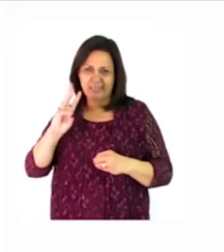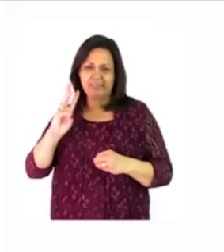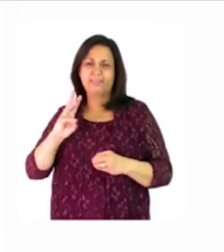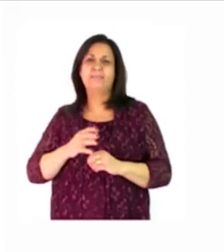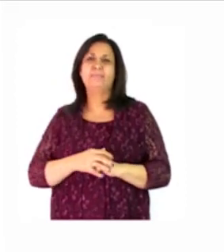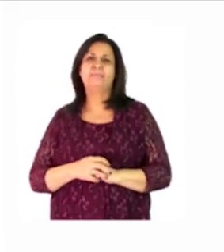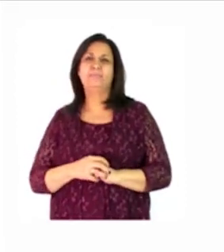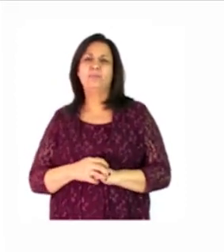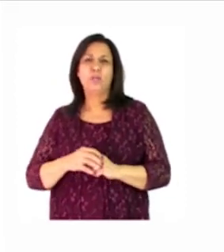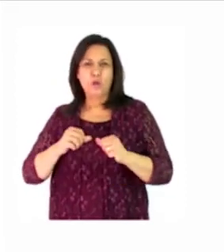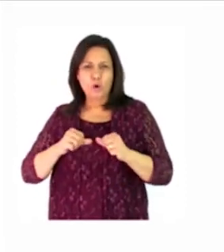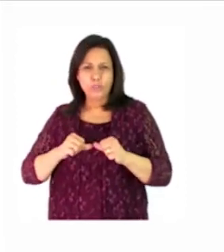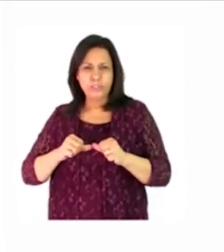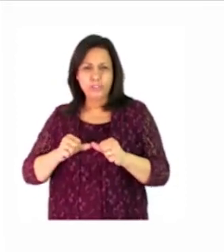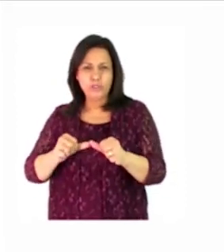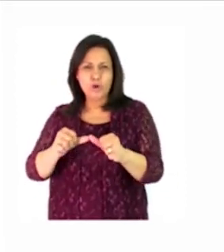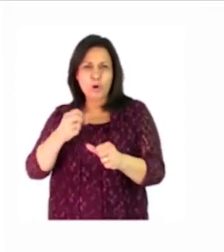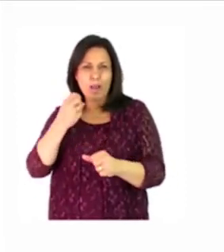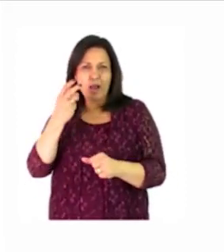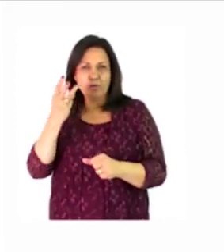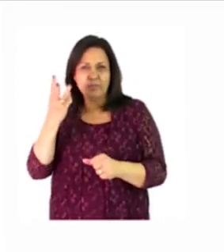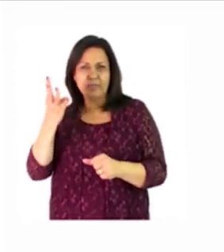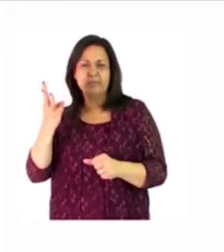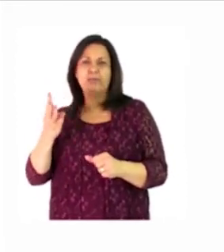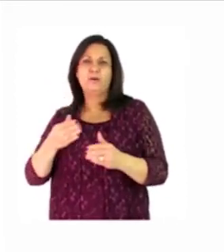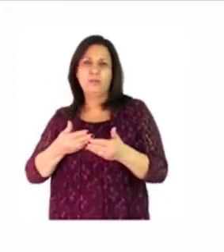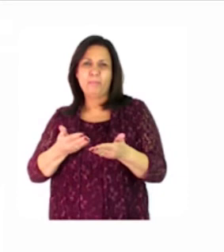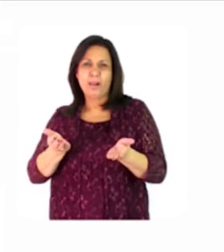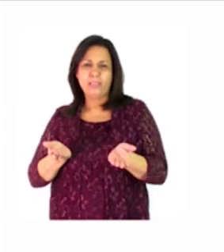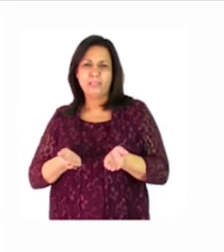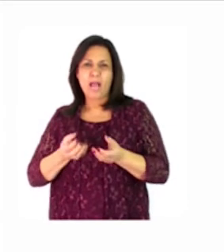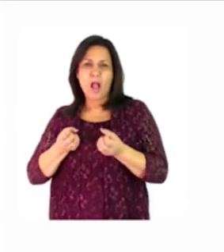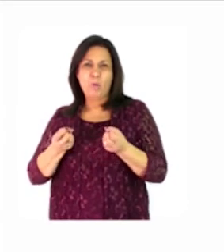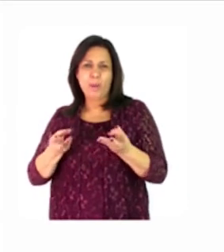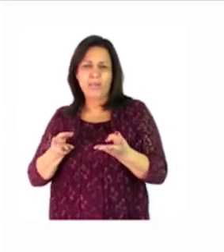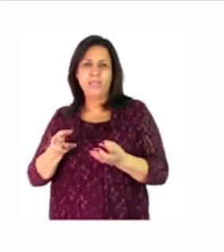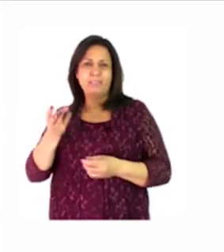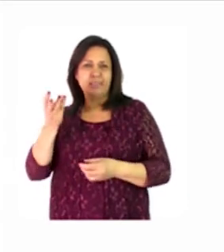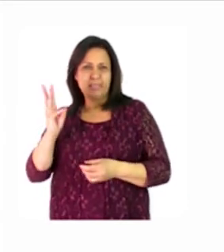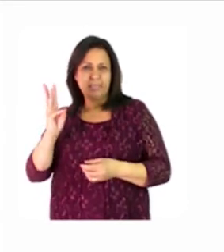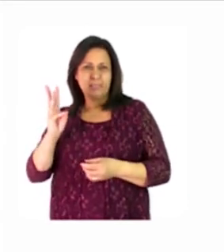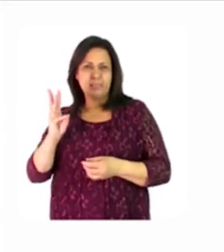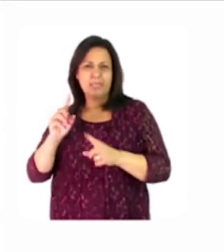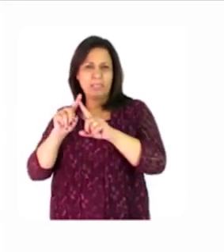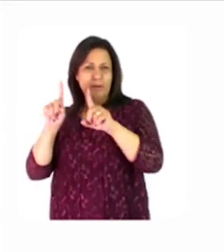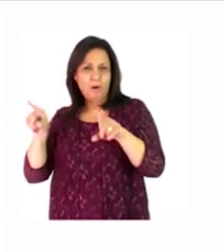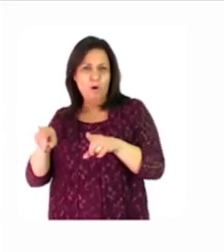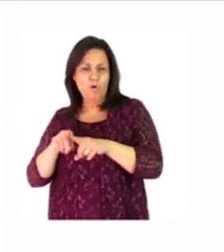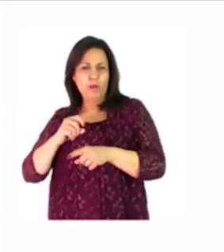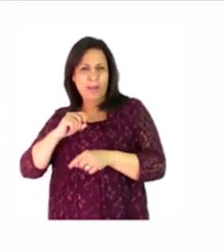Now continue counting the rest and write number 6 wherever you